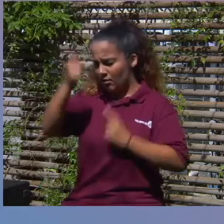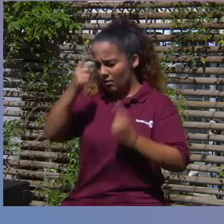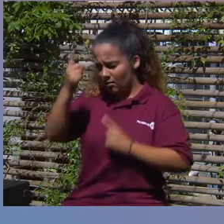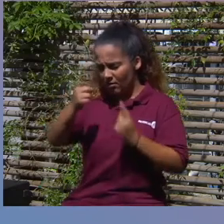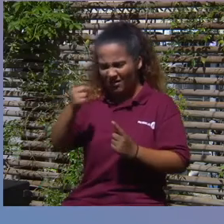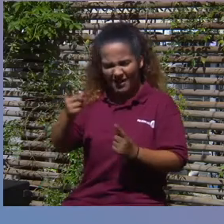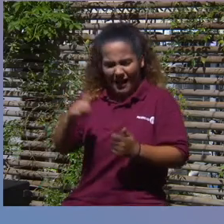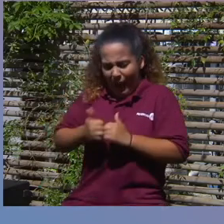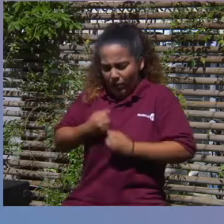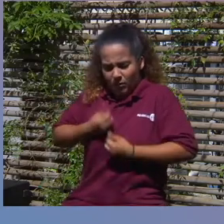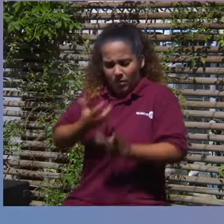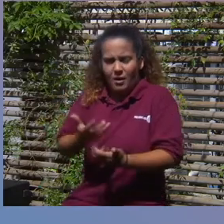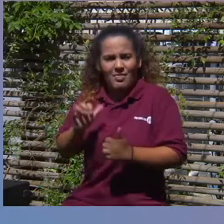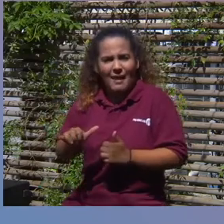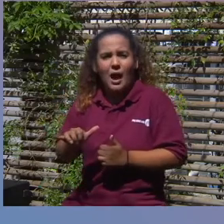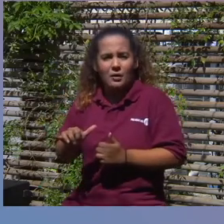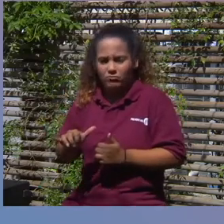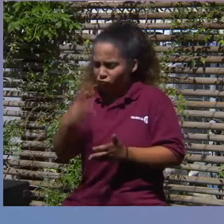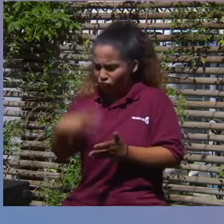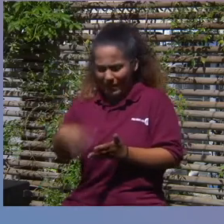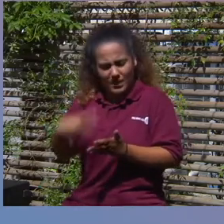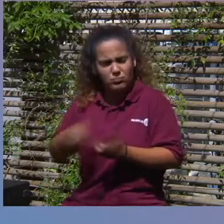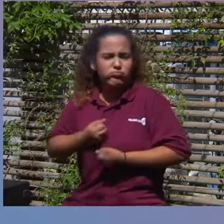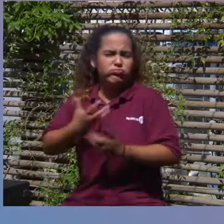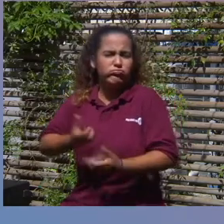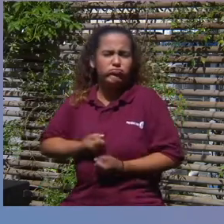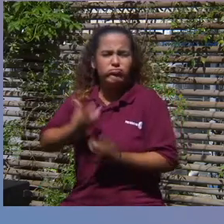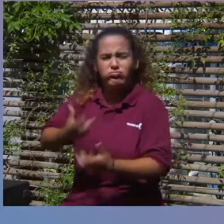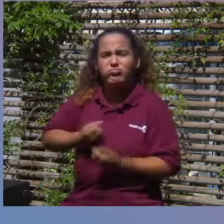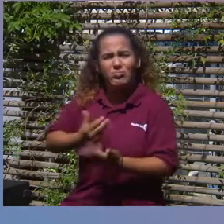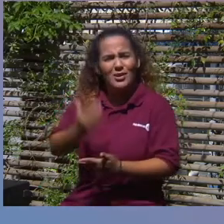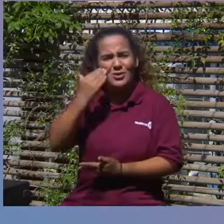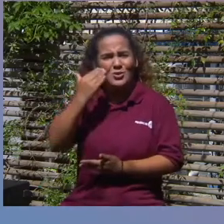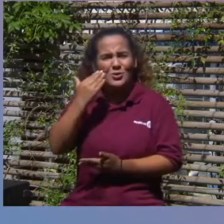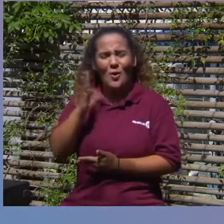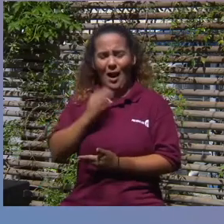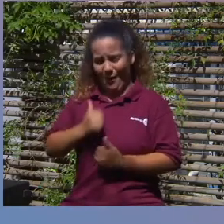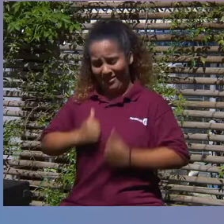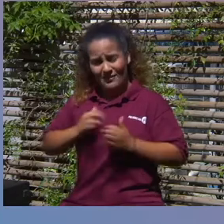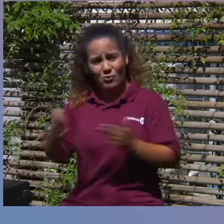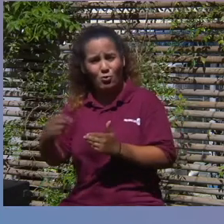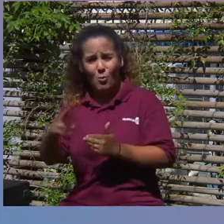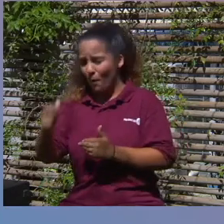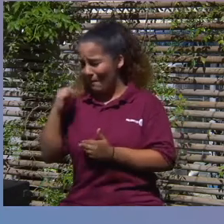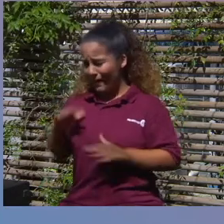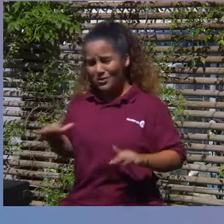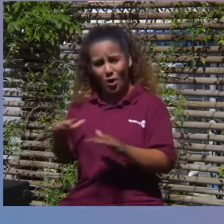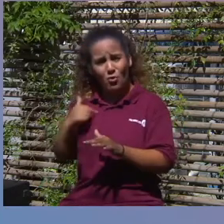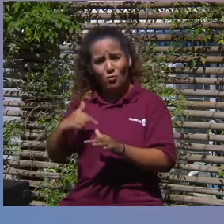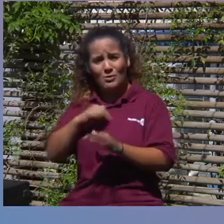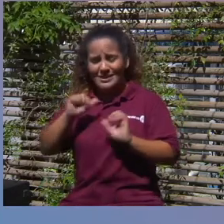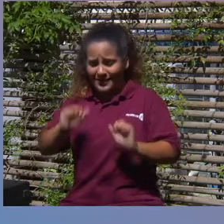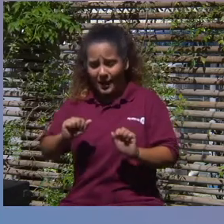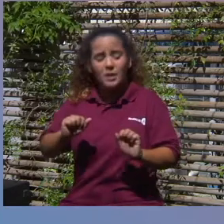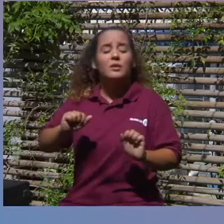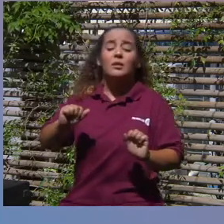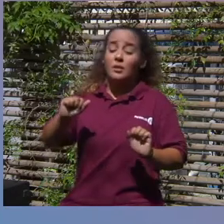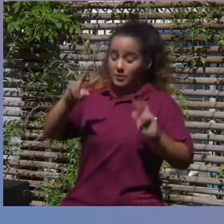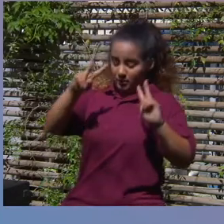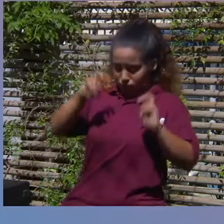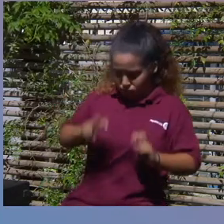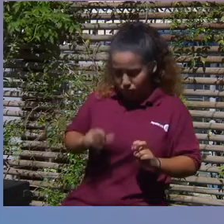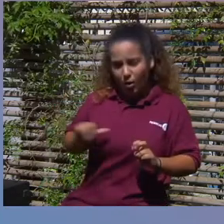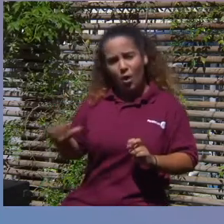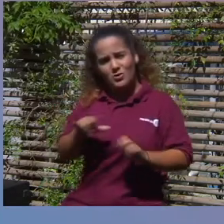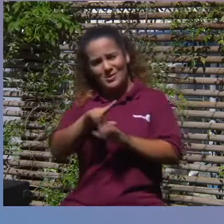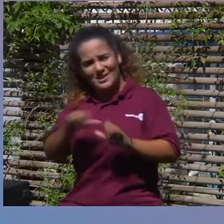We were able to get on the dance floor in our living rooms or in the backyards or wherever we could to process, and dance is so critical for our healing